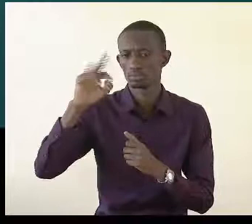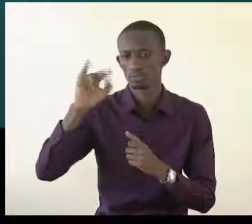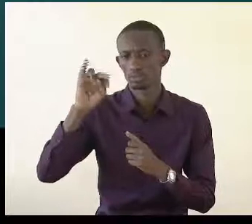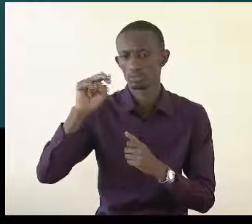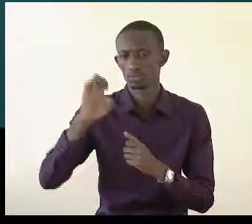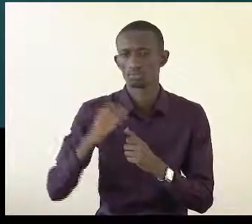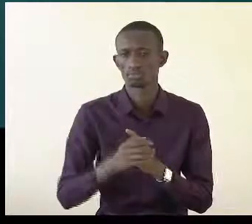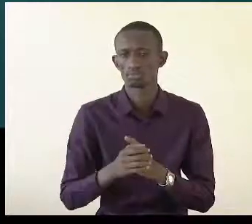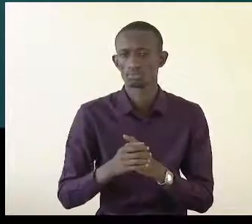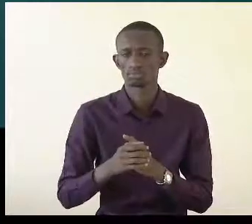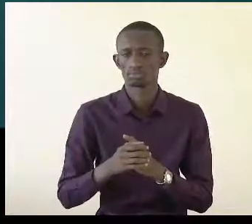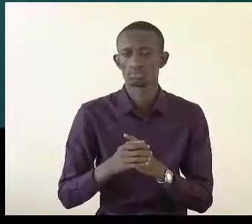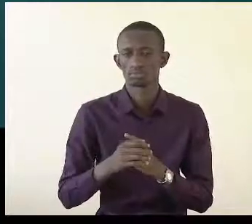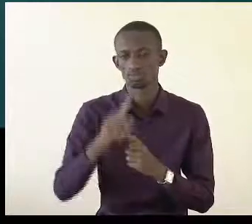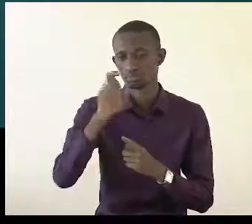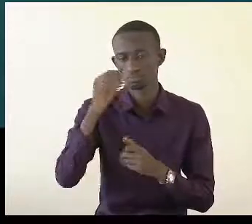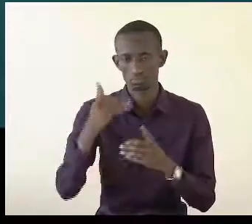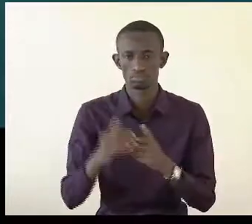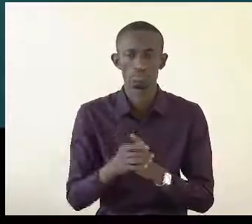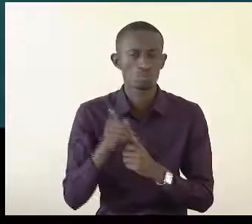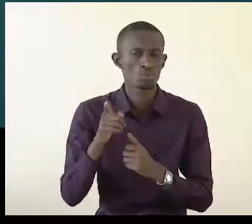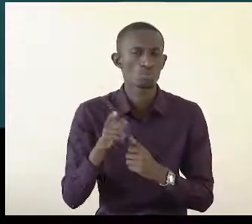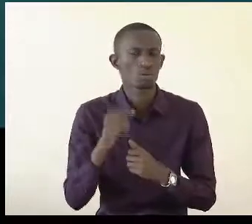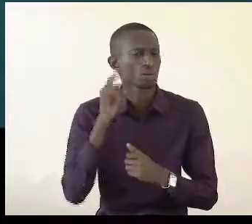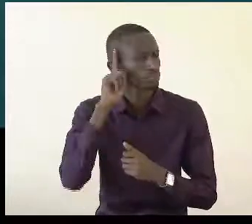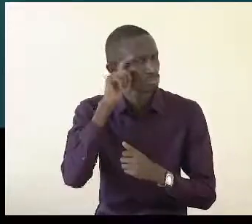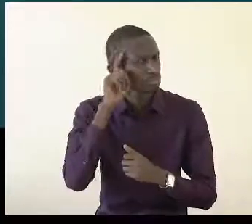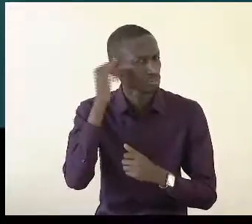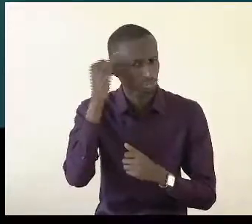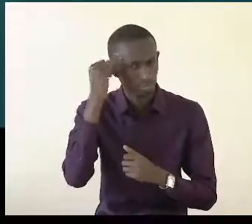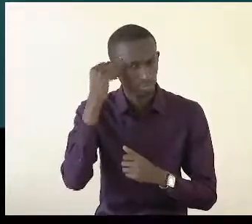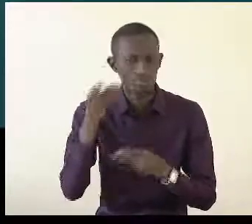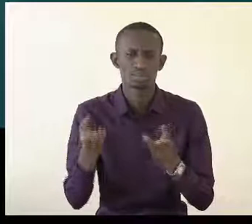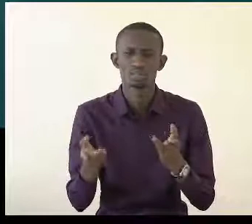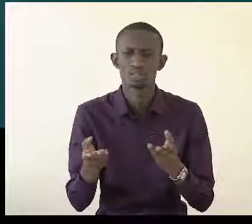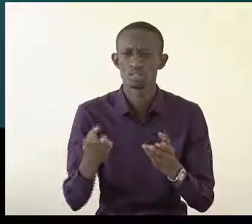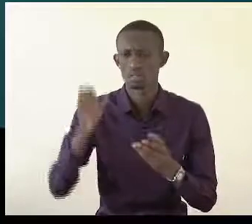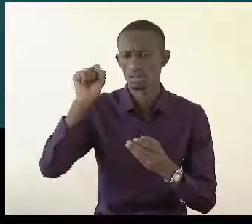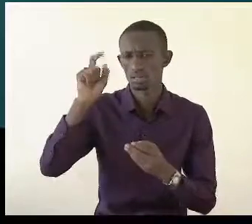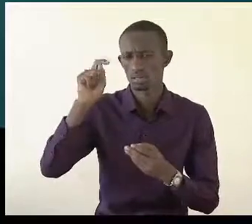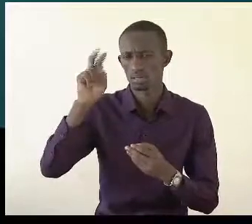Questions? Suggest a structure formula of C and give a reason for your answer.